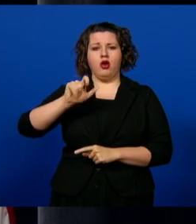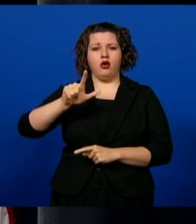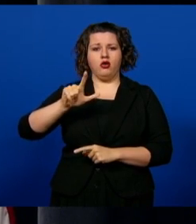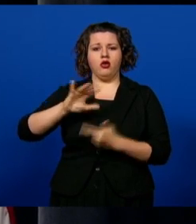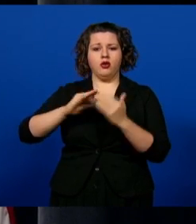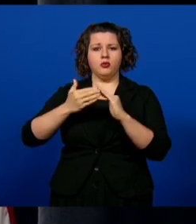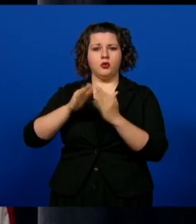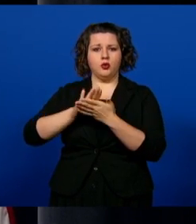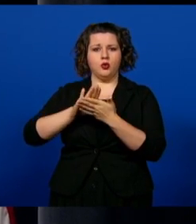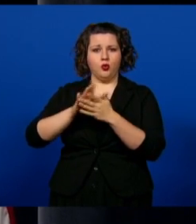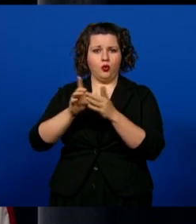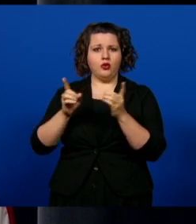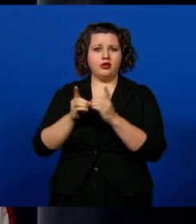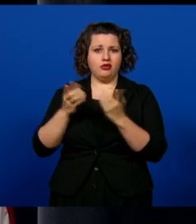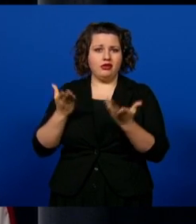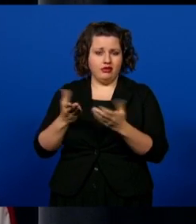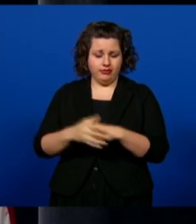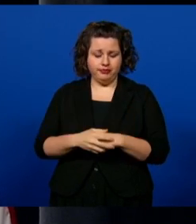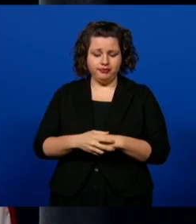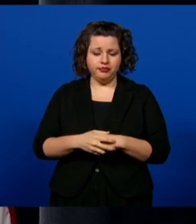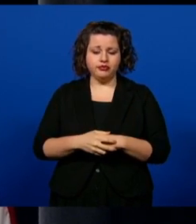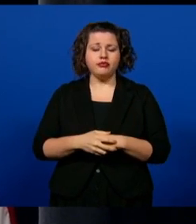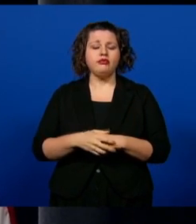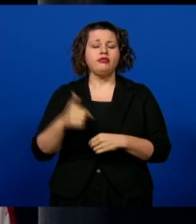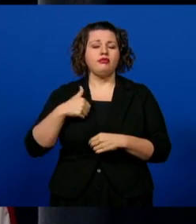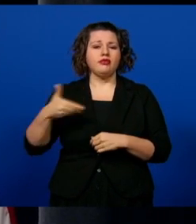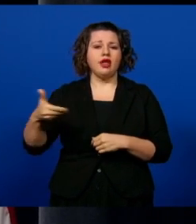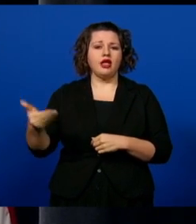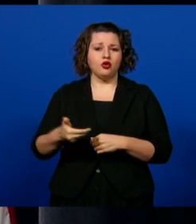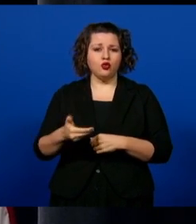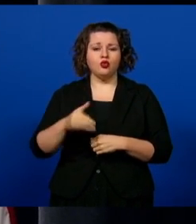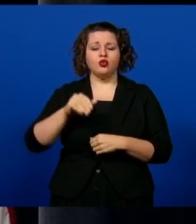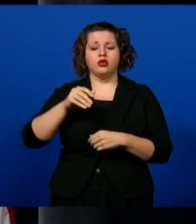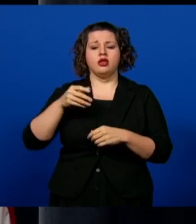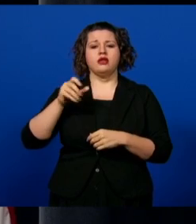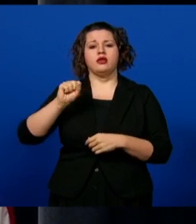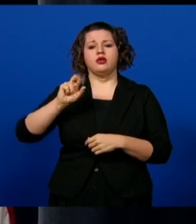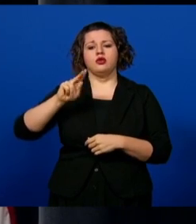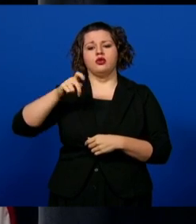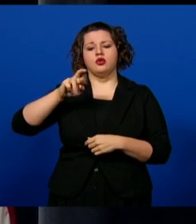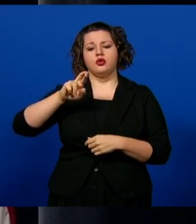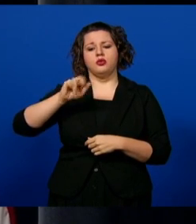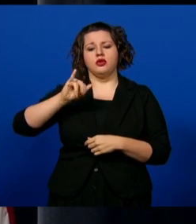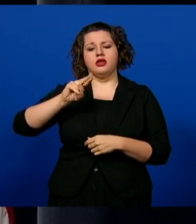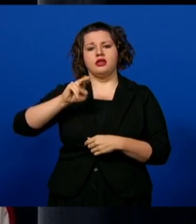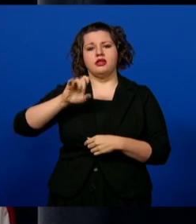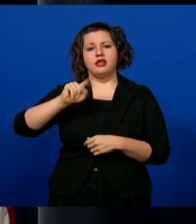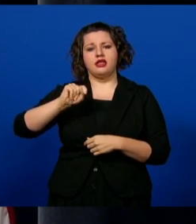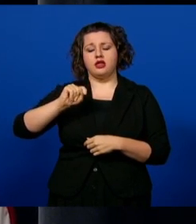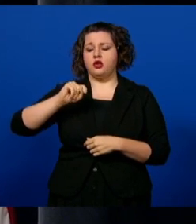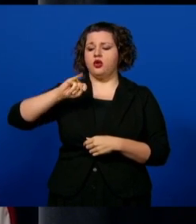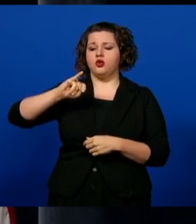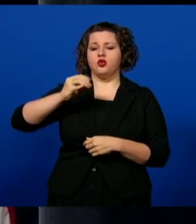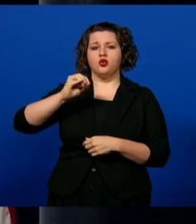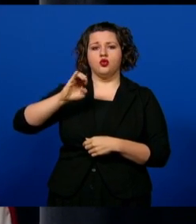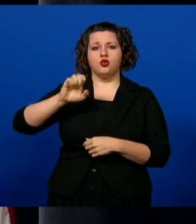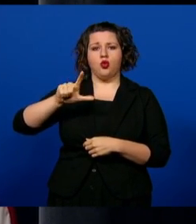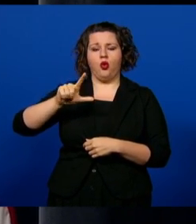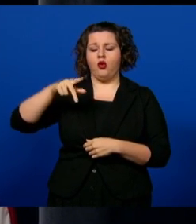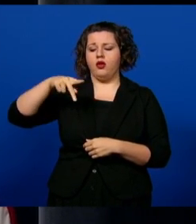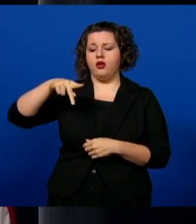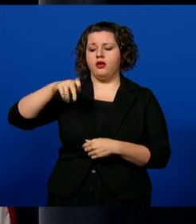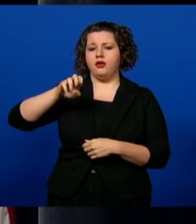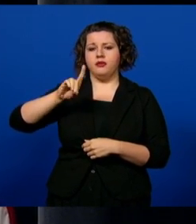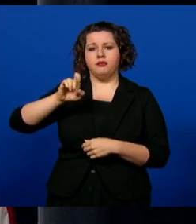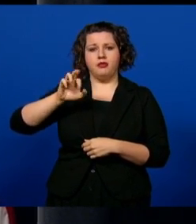District with us. I'd like to start by introducing Superintendent Joel Pedersen, who has made the trip to Des